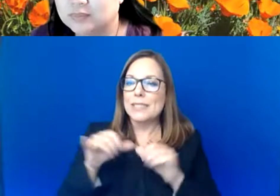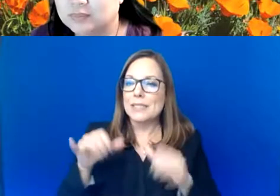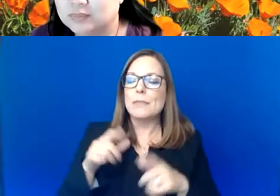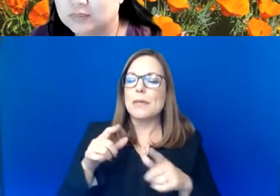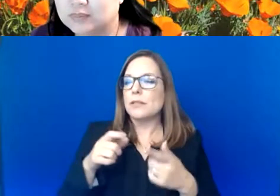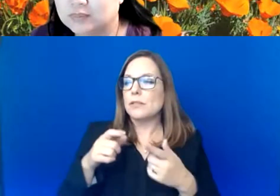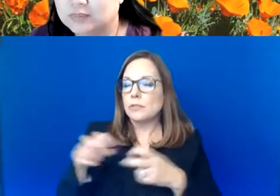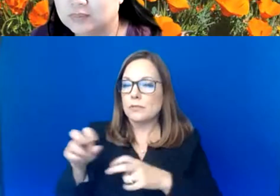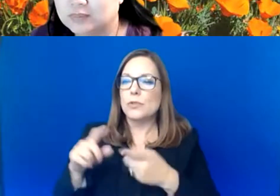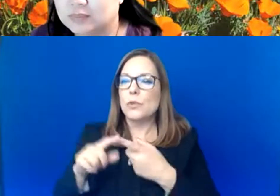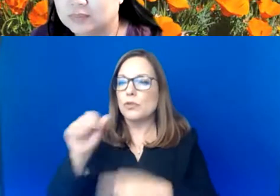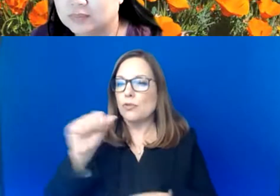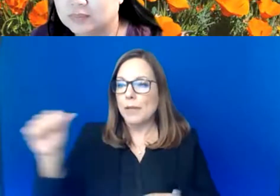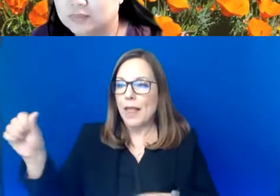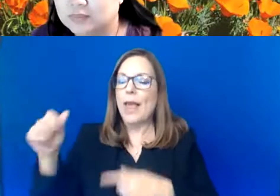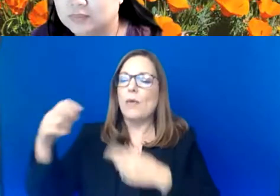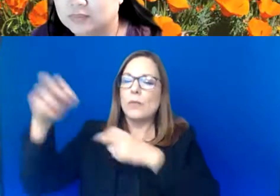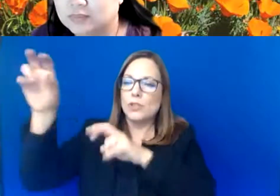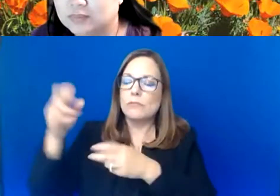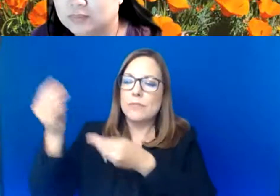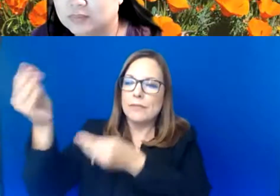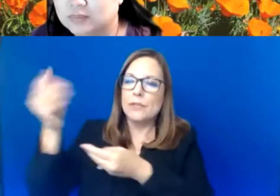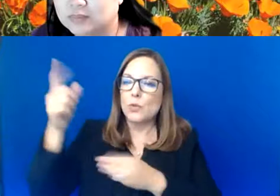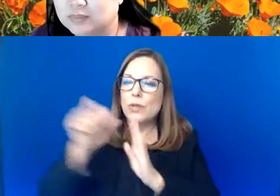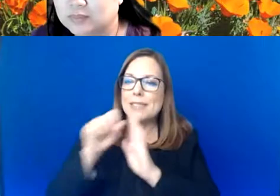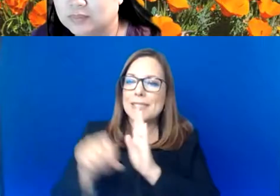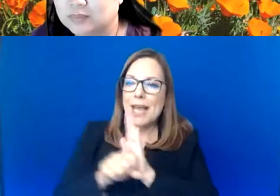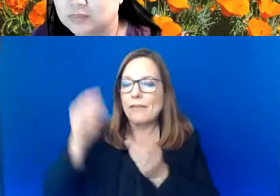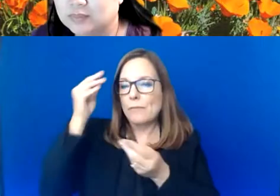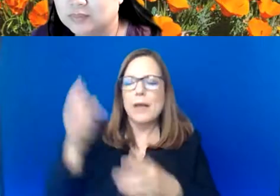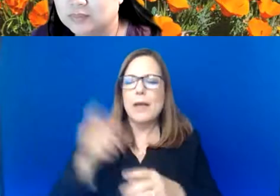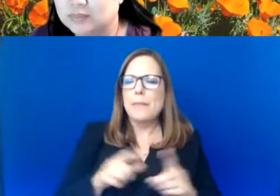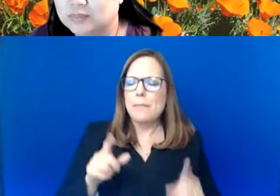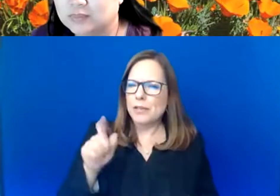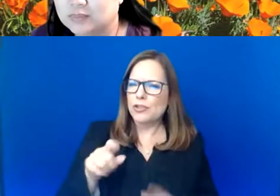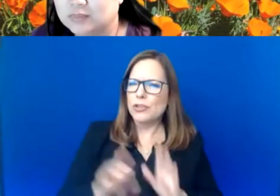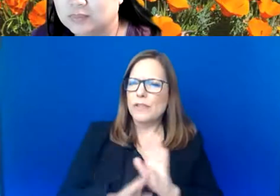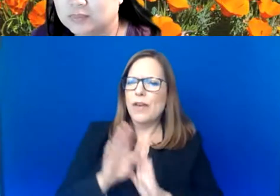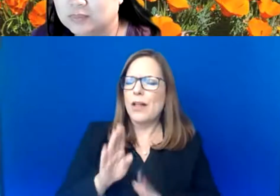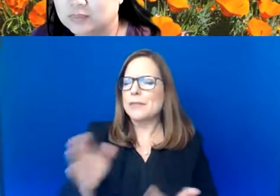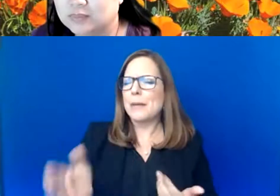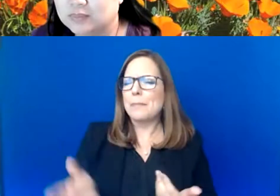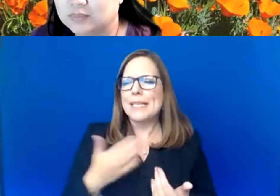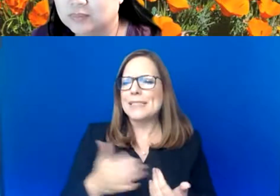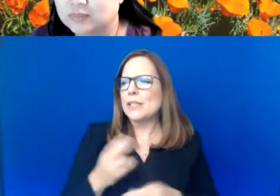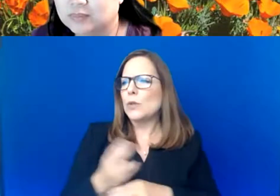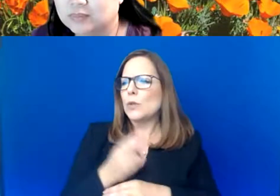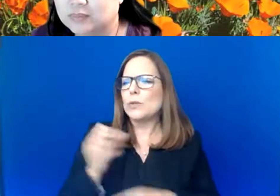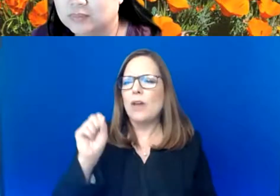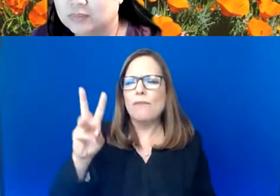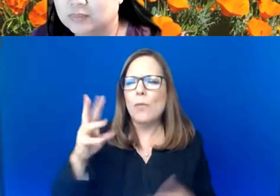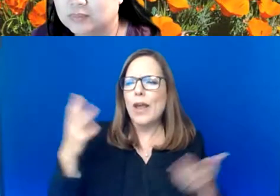state. So developing a simple, easy to use, perhaps software designed in the 21st